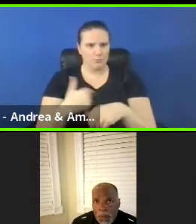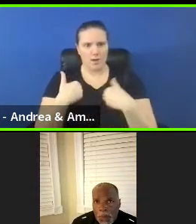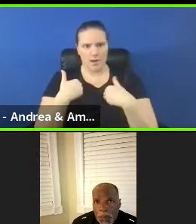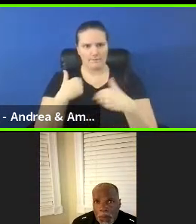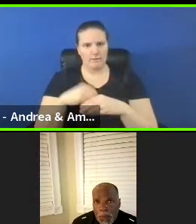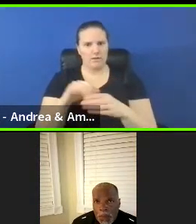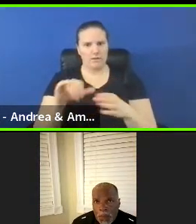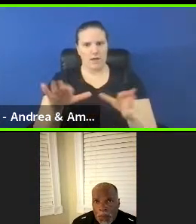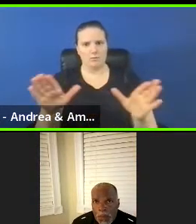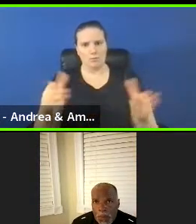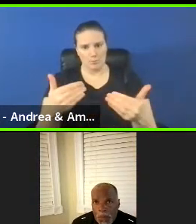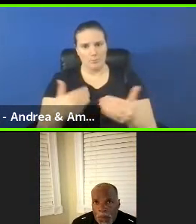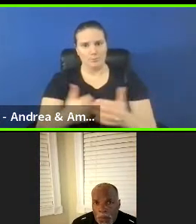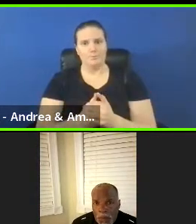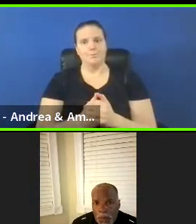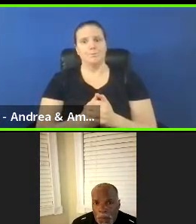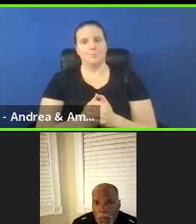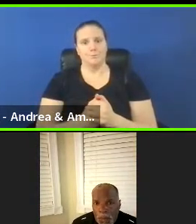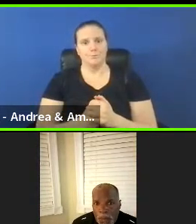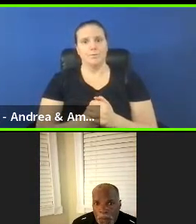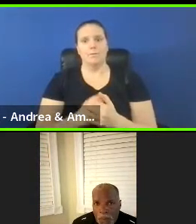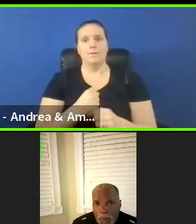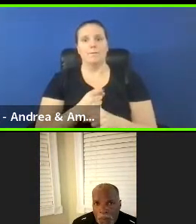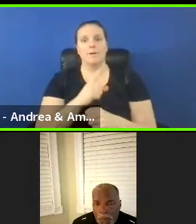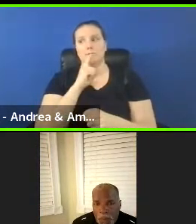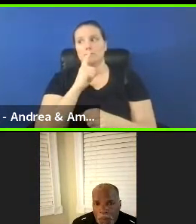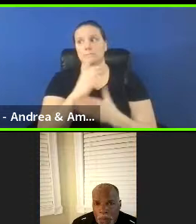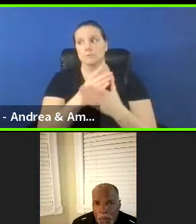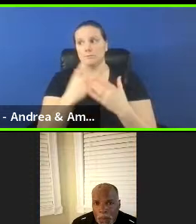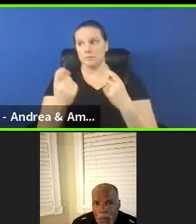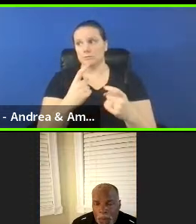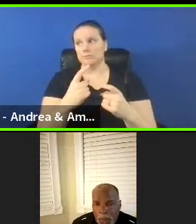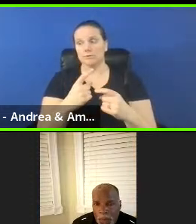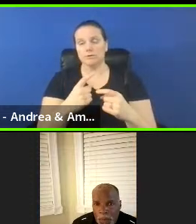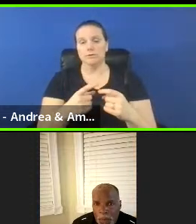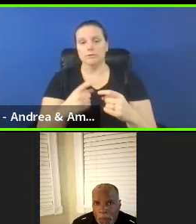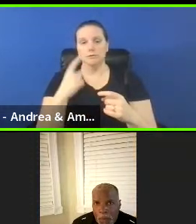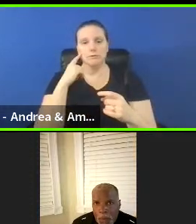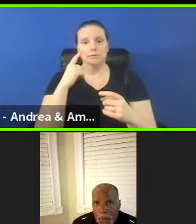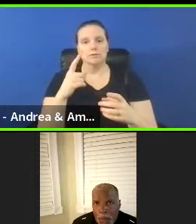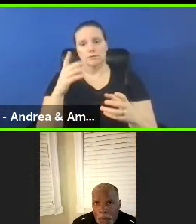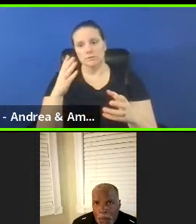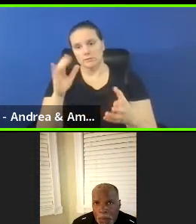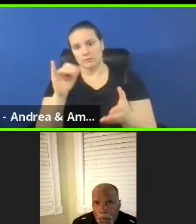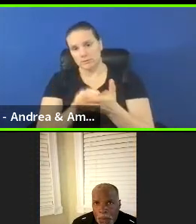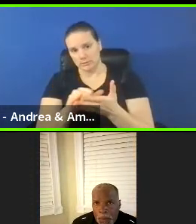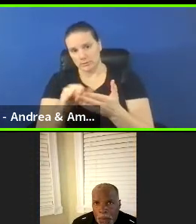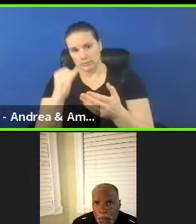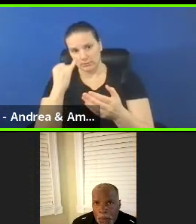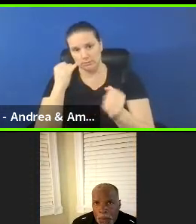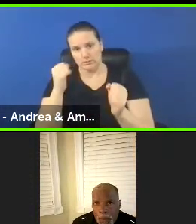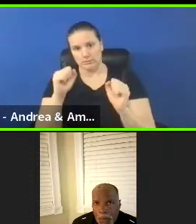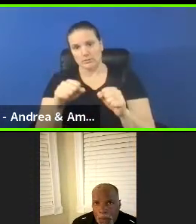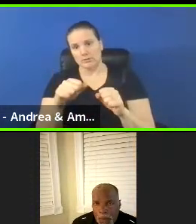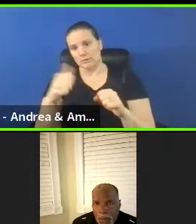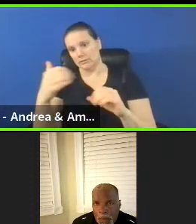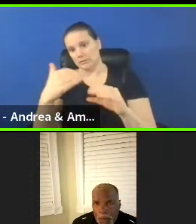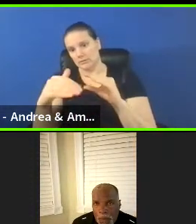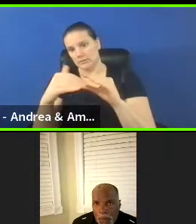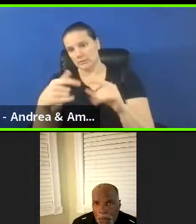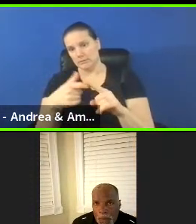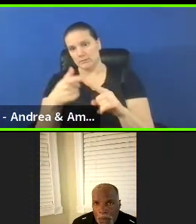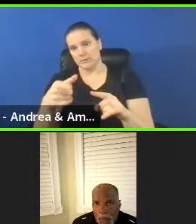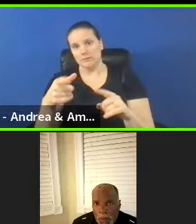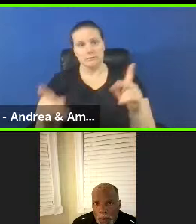that room. And so we want to make sure we get some questions answered, at least live that we can, and then get to the others via email for those